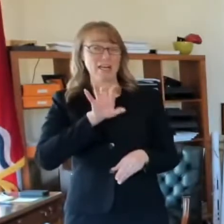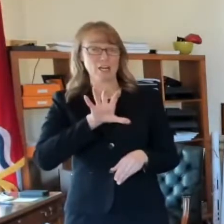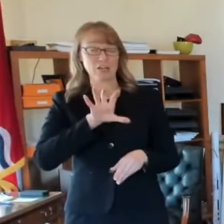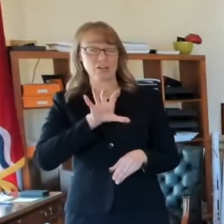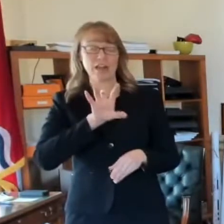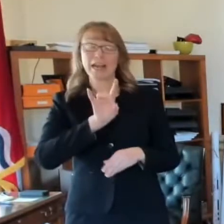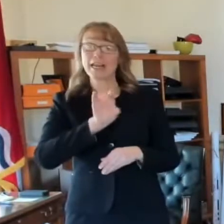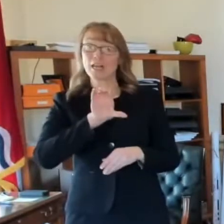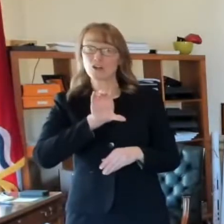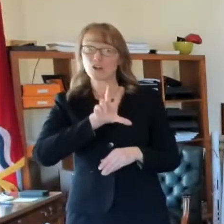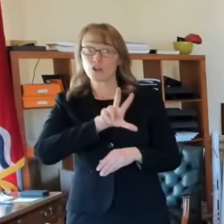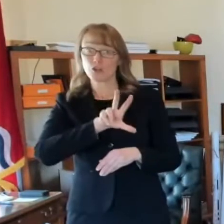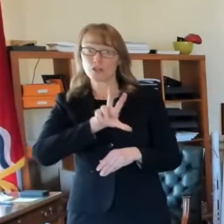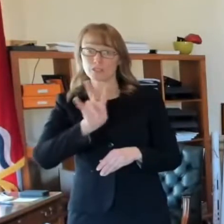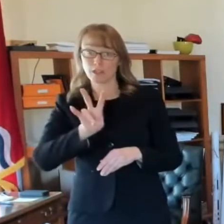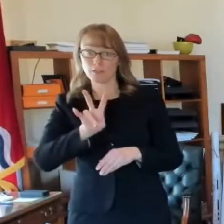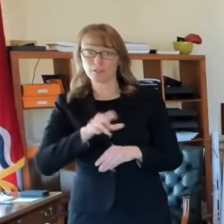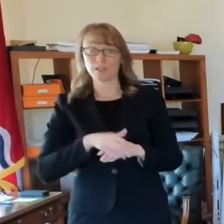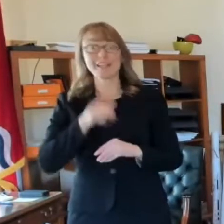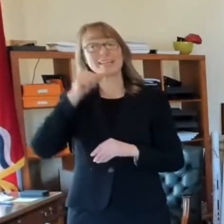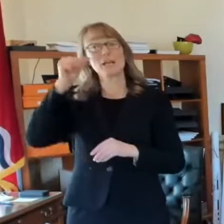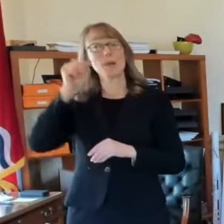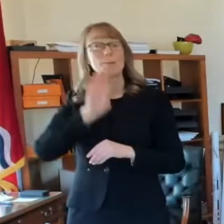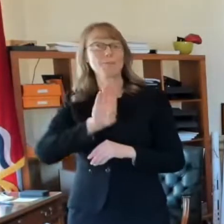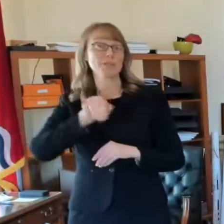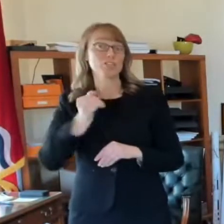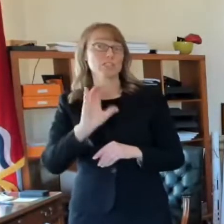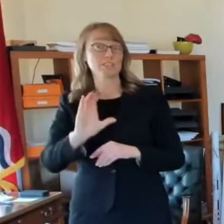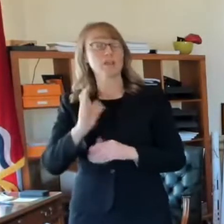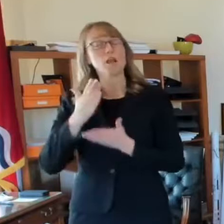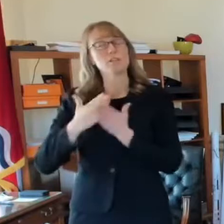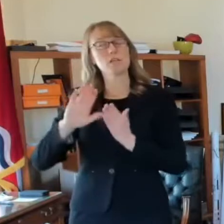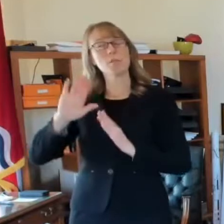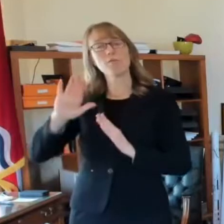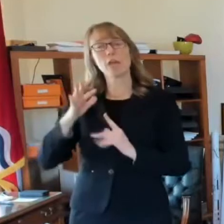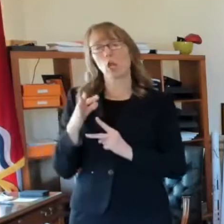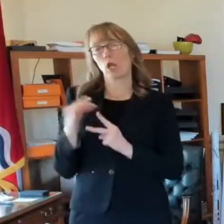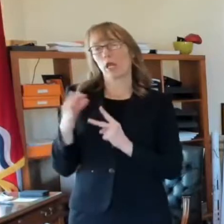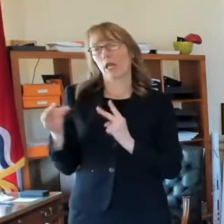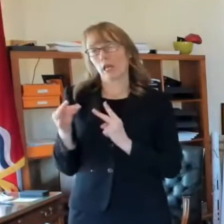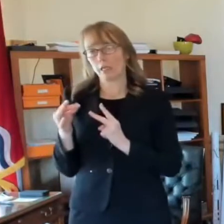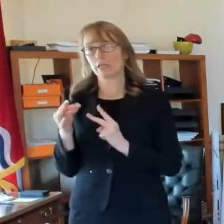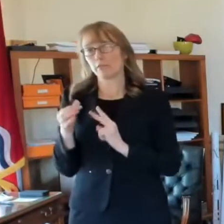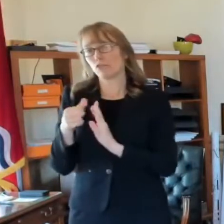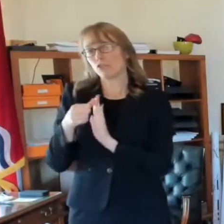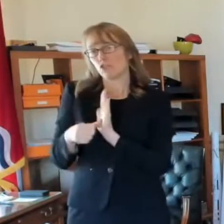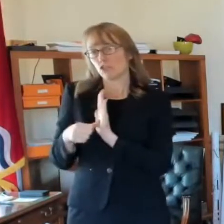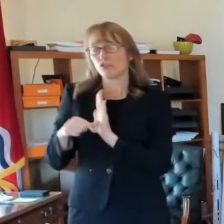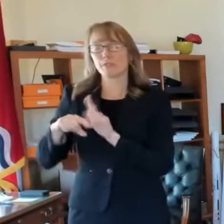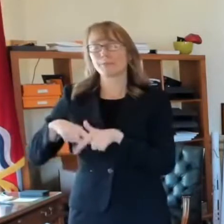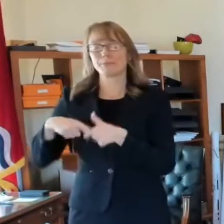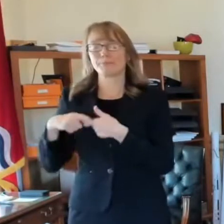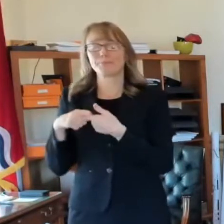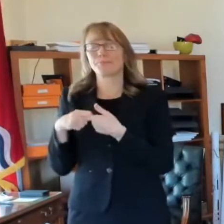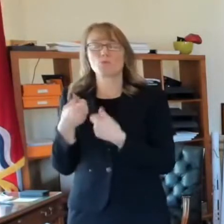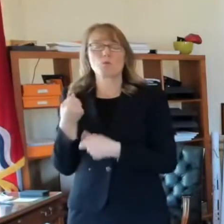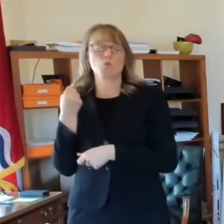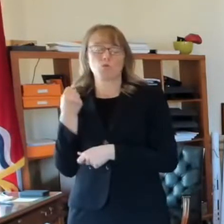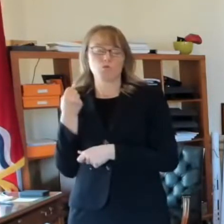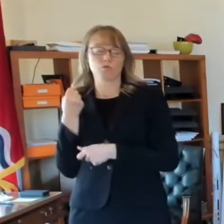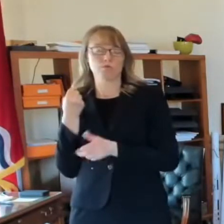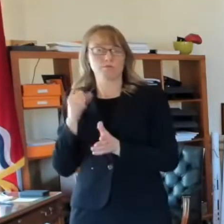yesterday, I believe it was, BJC has suspended some of the elective surgeries just so